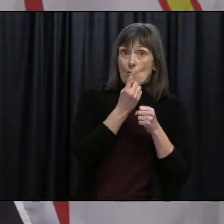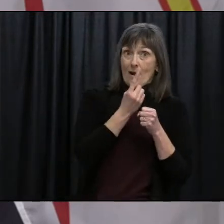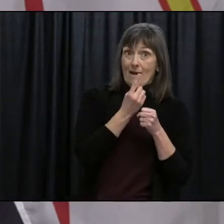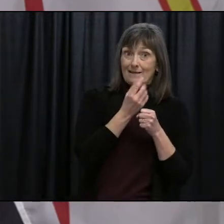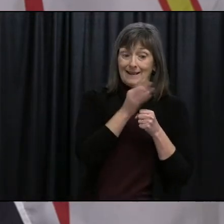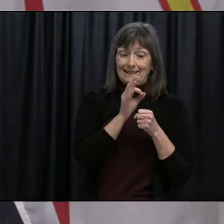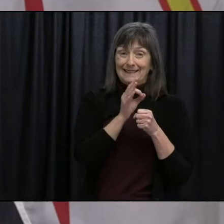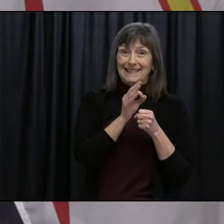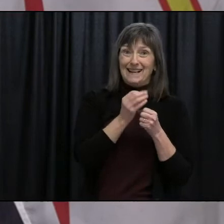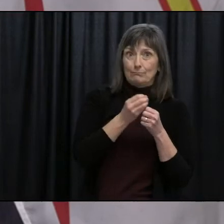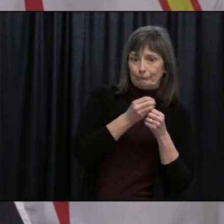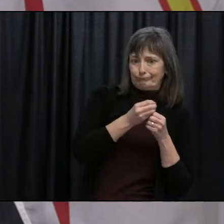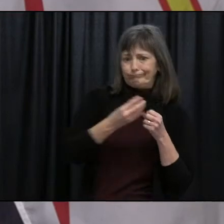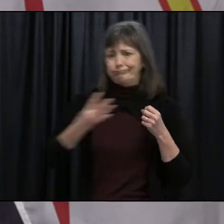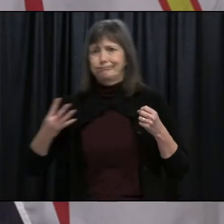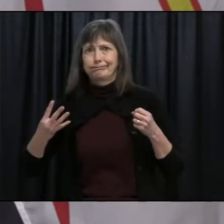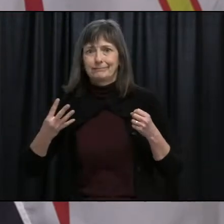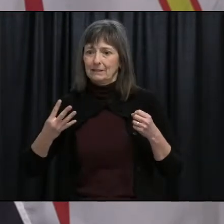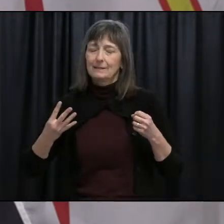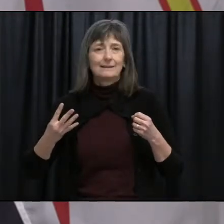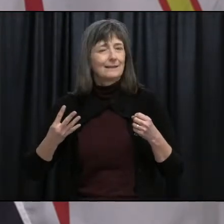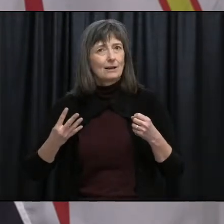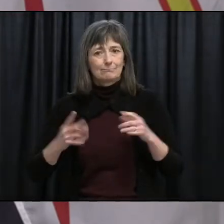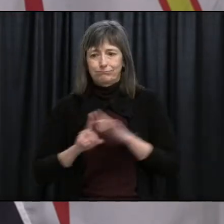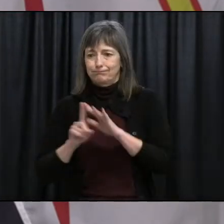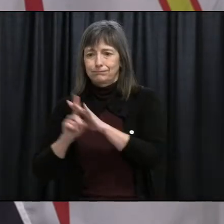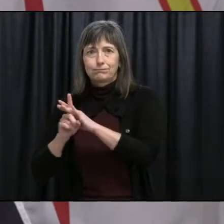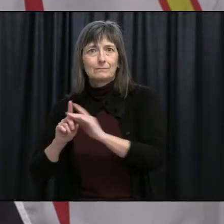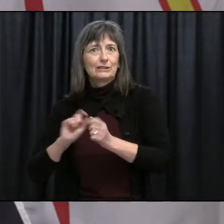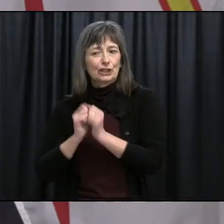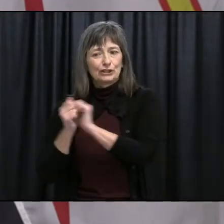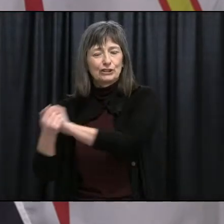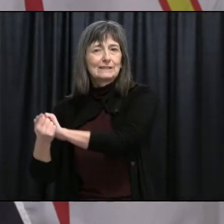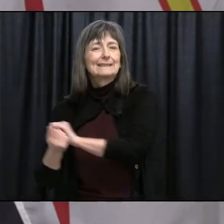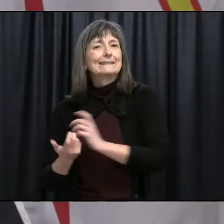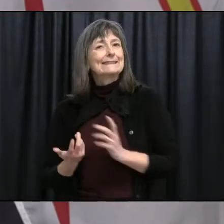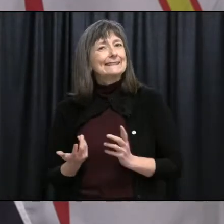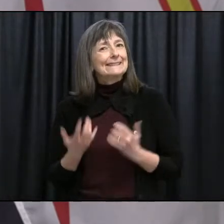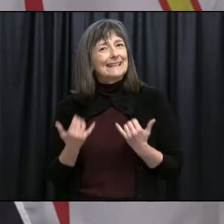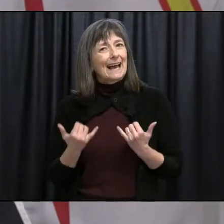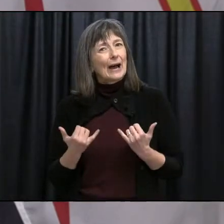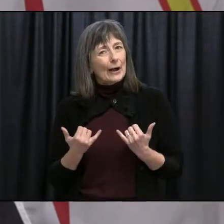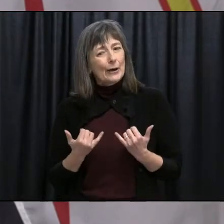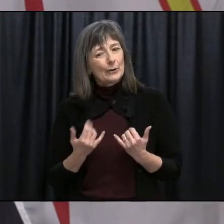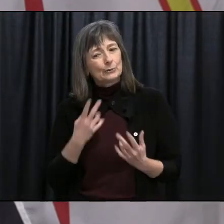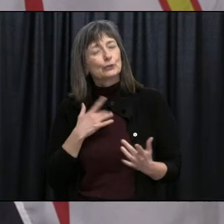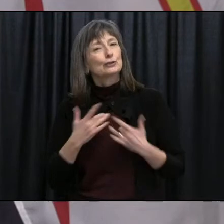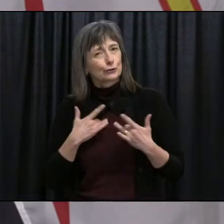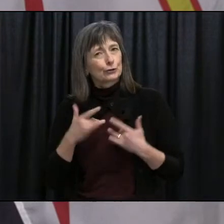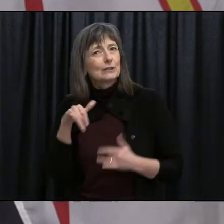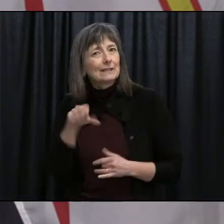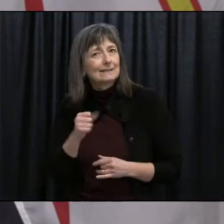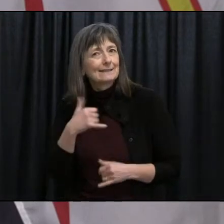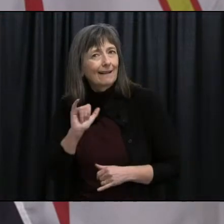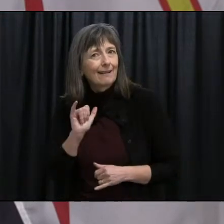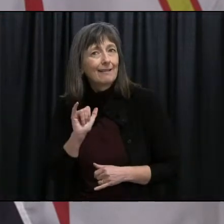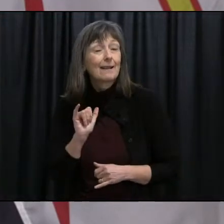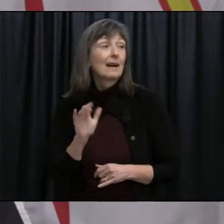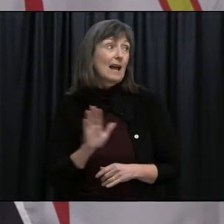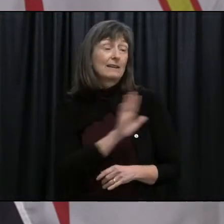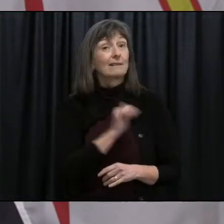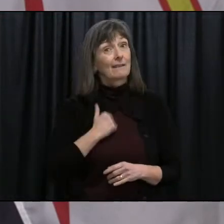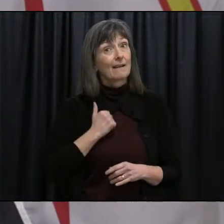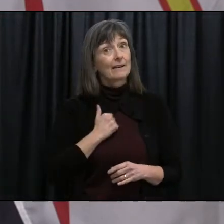spread throughout different areas of the country, certainly our experience with it here, we can say that it